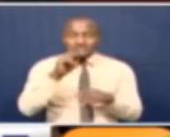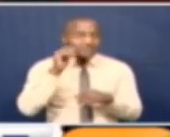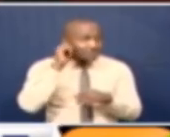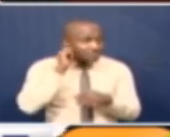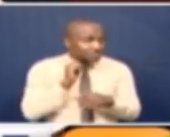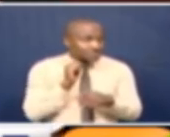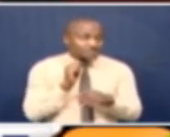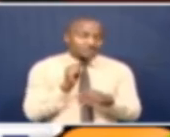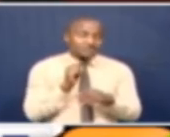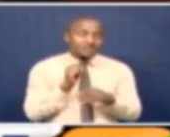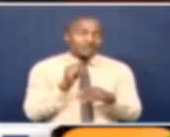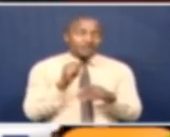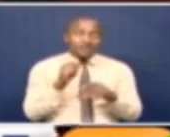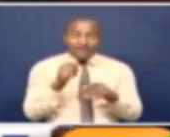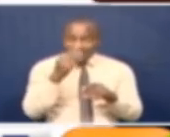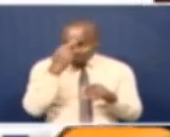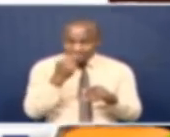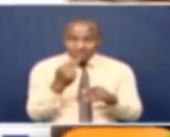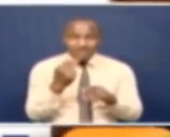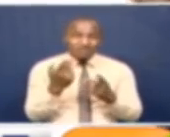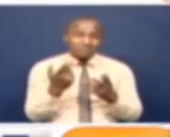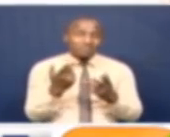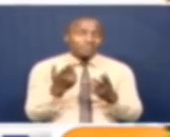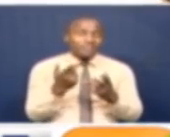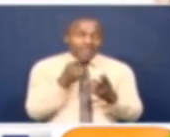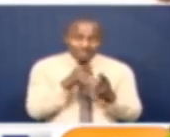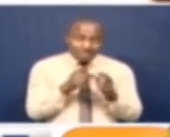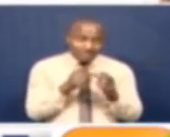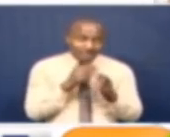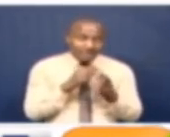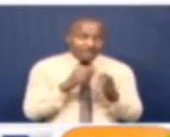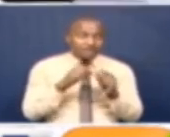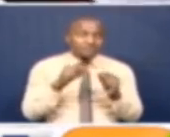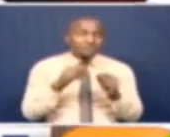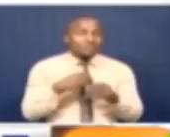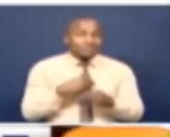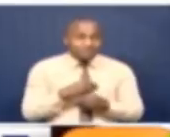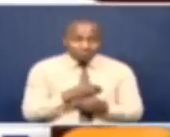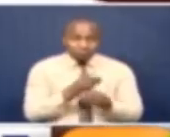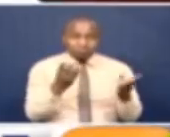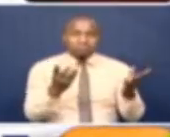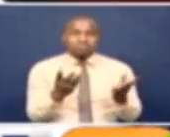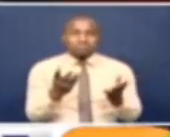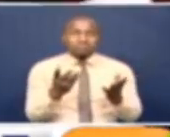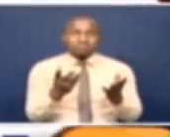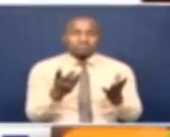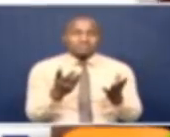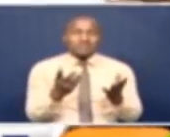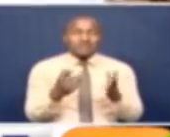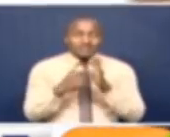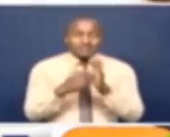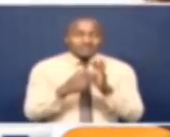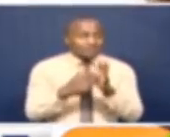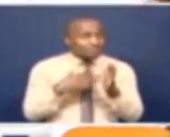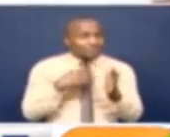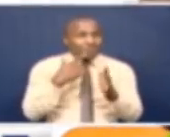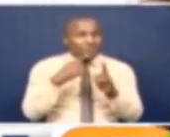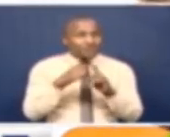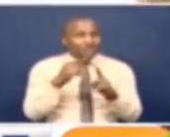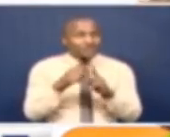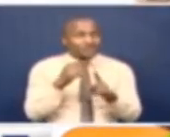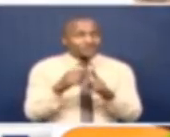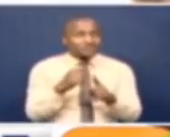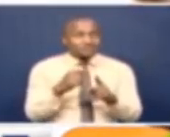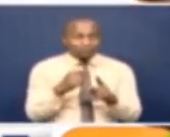I raise issues. This is a statement that I raise, and this is the reply from Matiang'i, stating the people who were killed in a